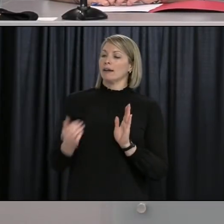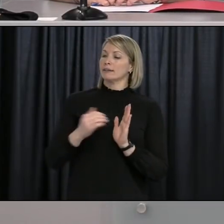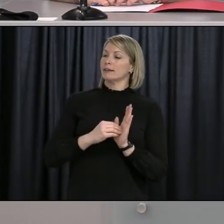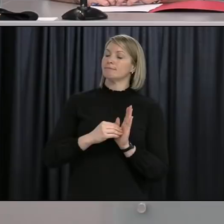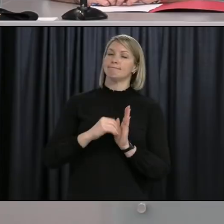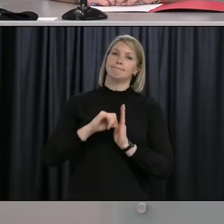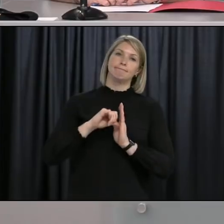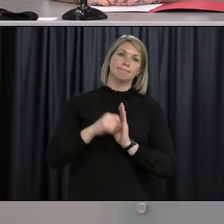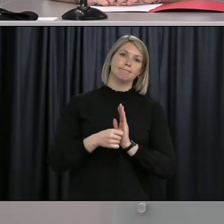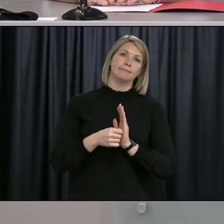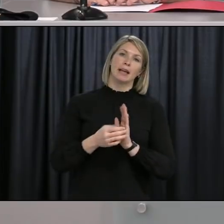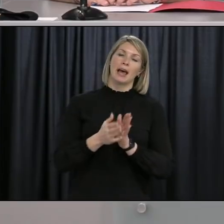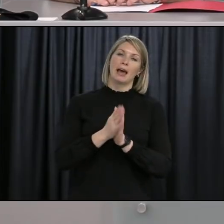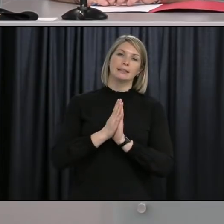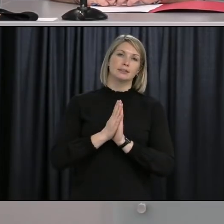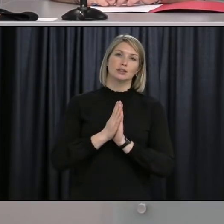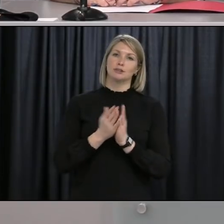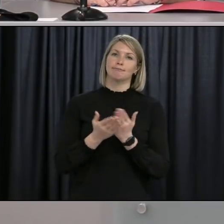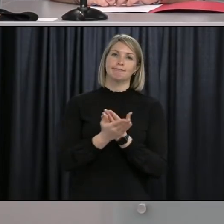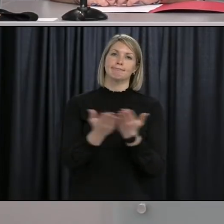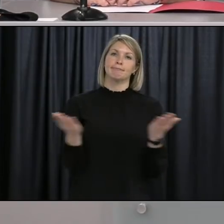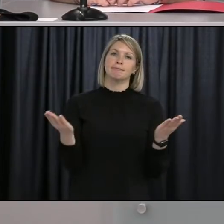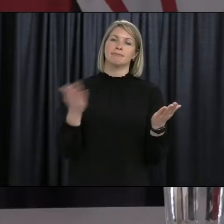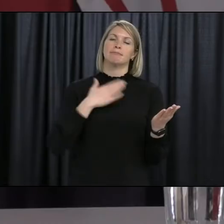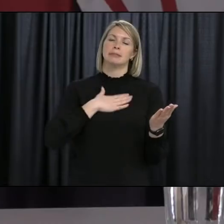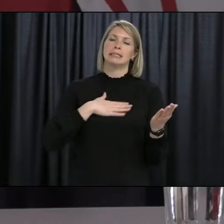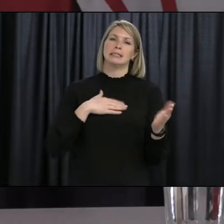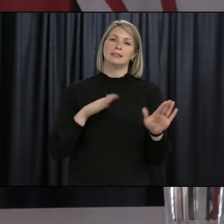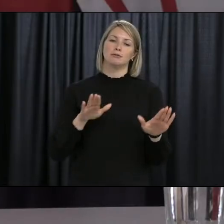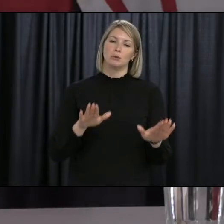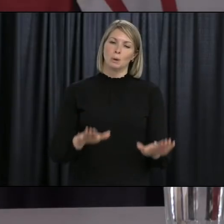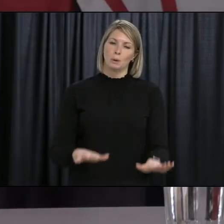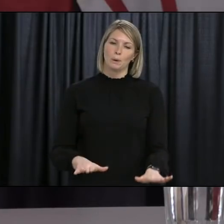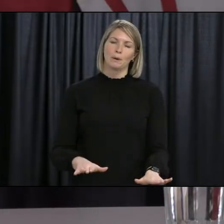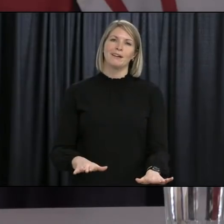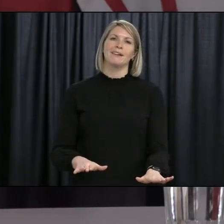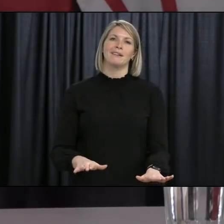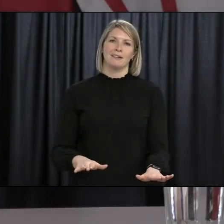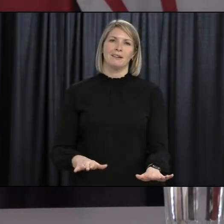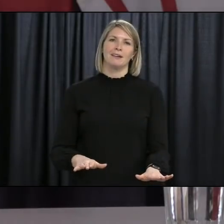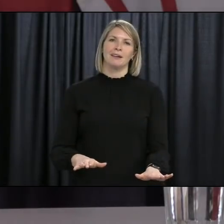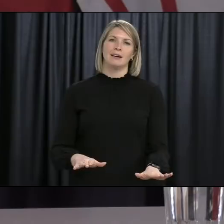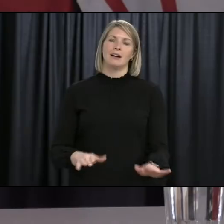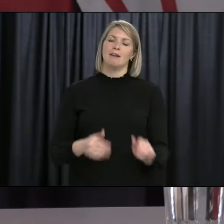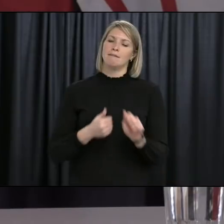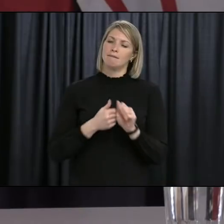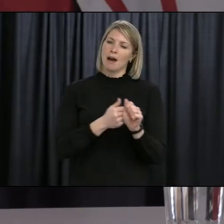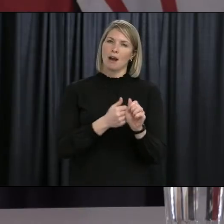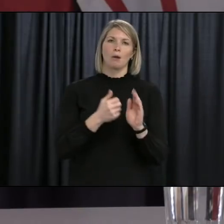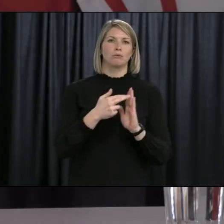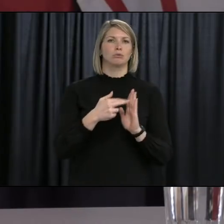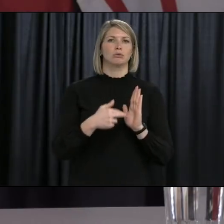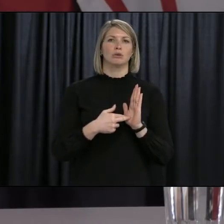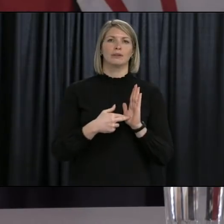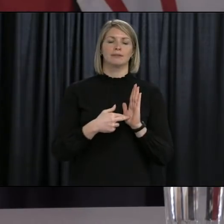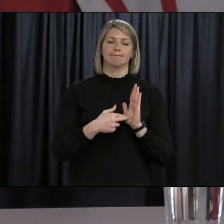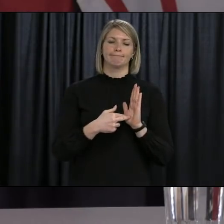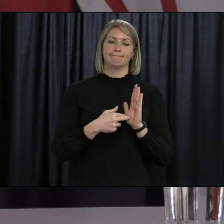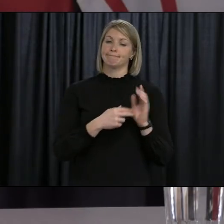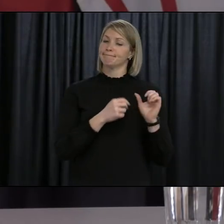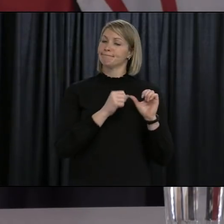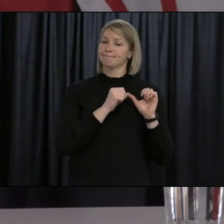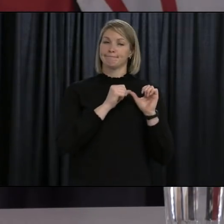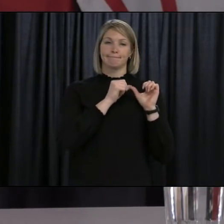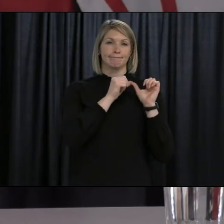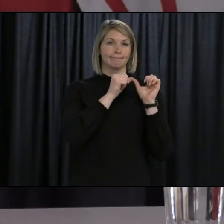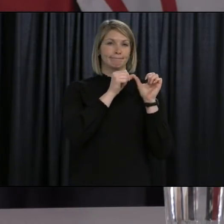by asking everyone to stay calm, follow the public health advice. It's gotten us through other outbreaks,